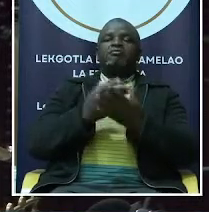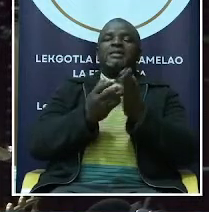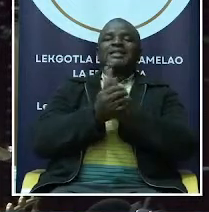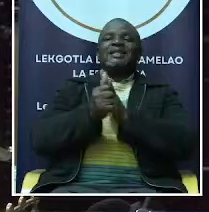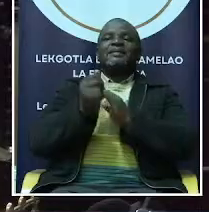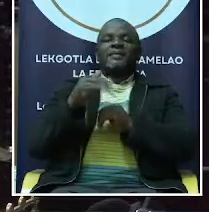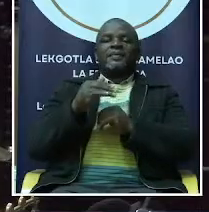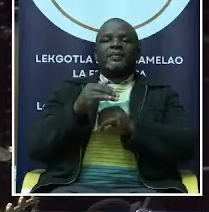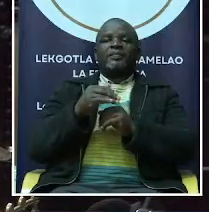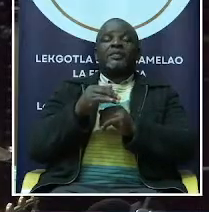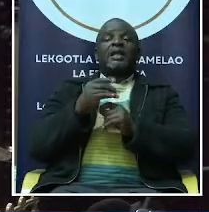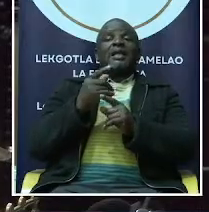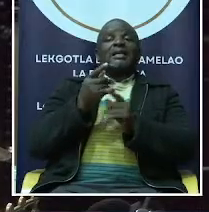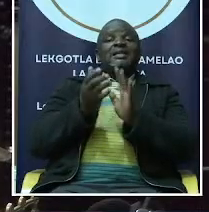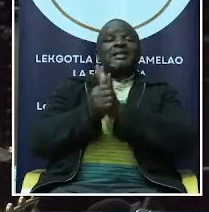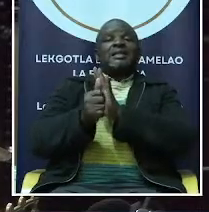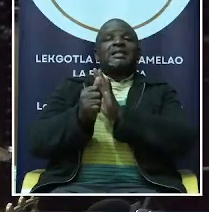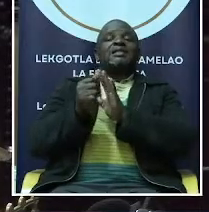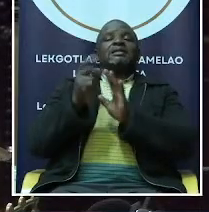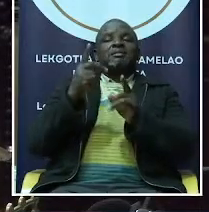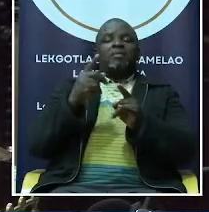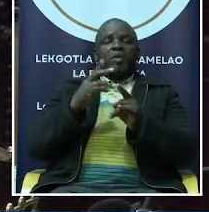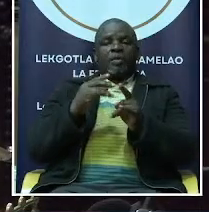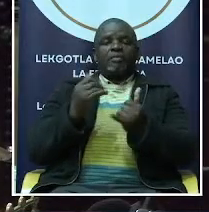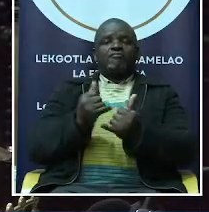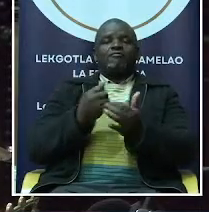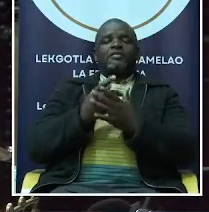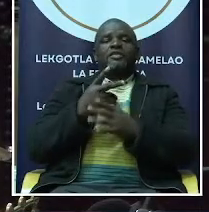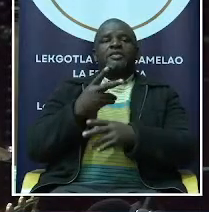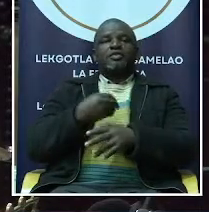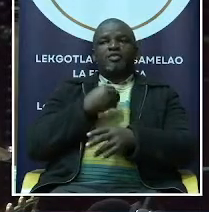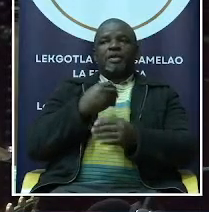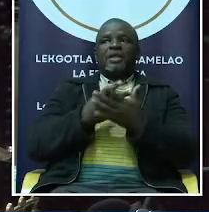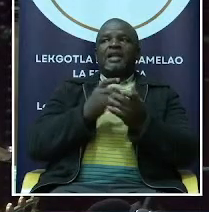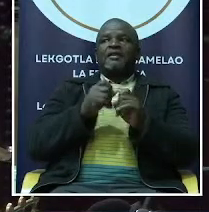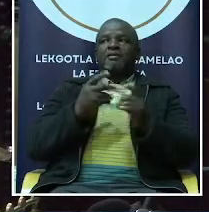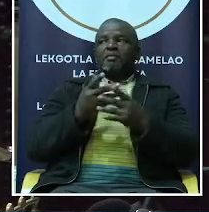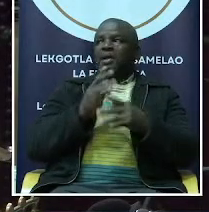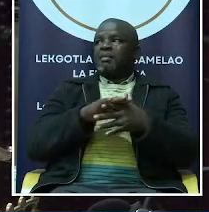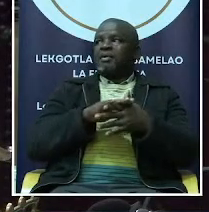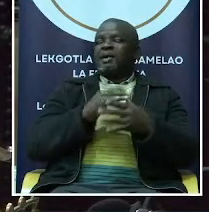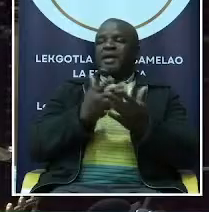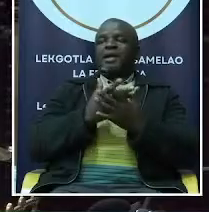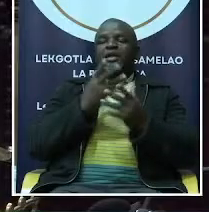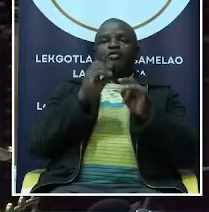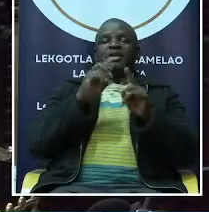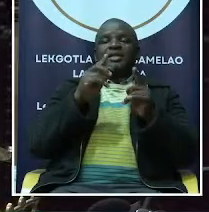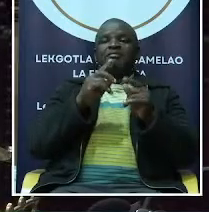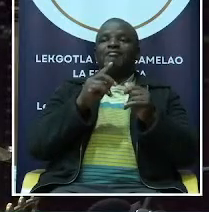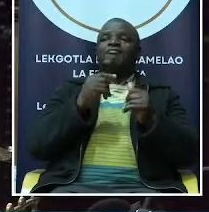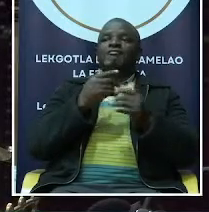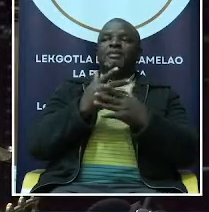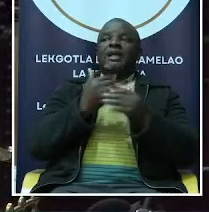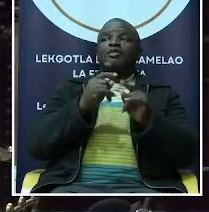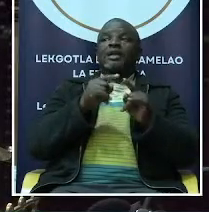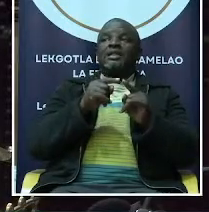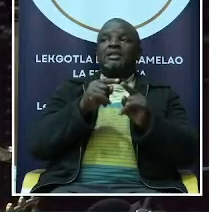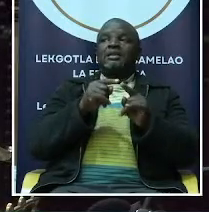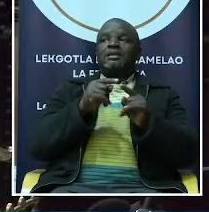the lack of skills that the youth has is contributed towards by their education, The education that we get,